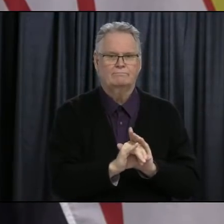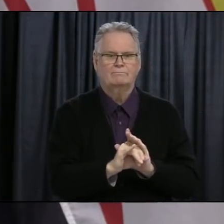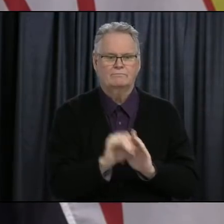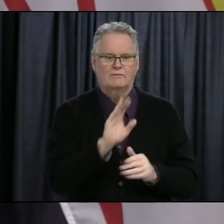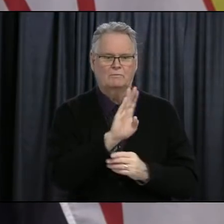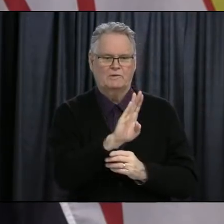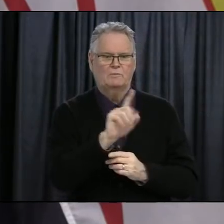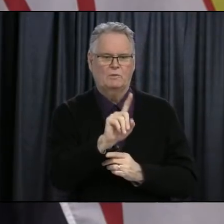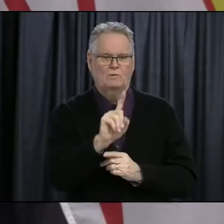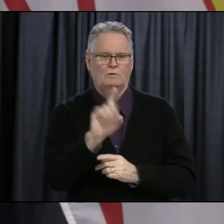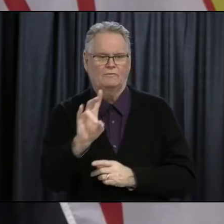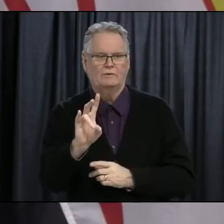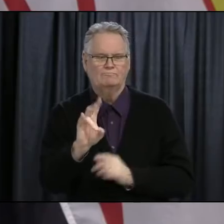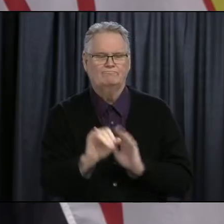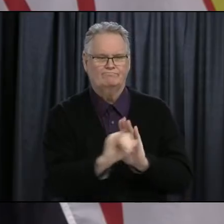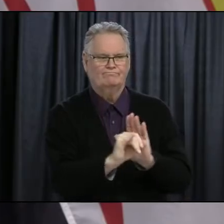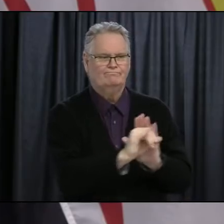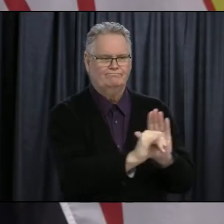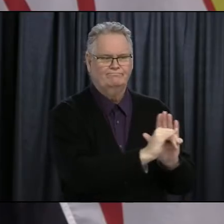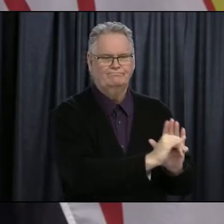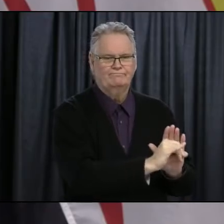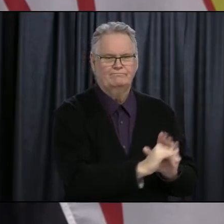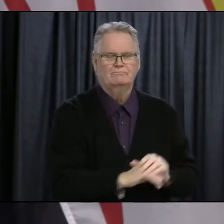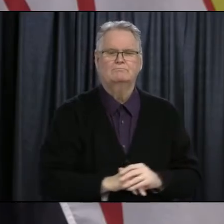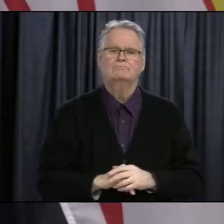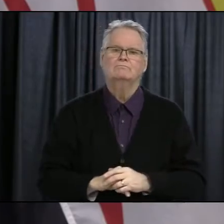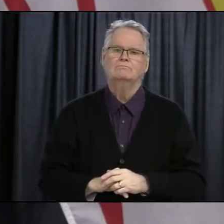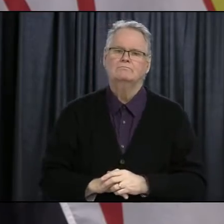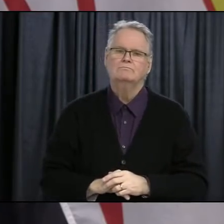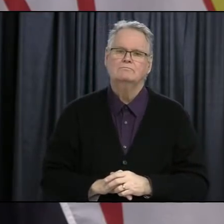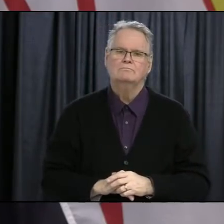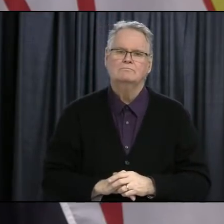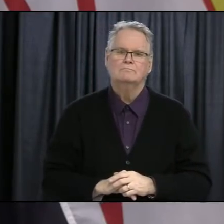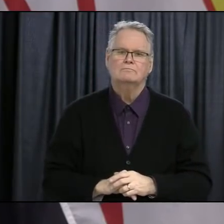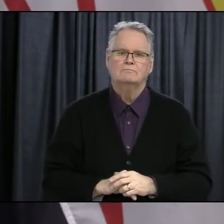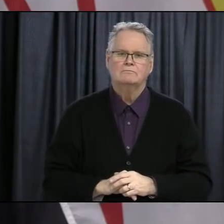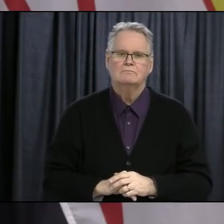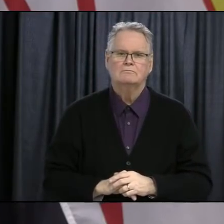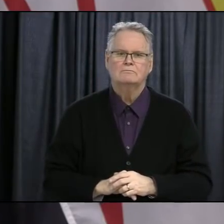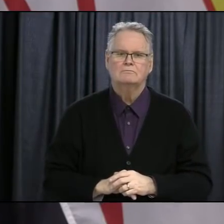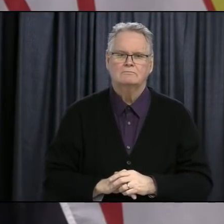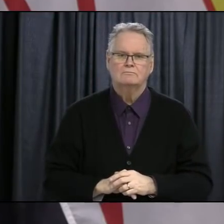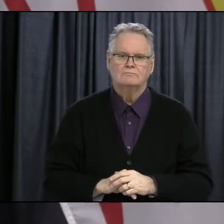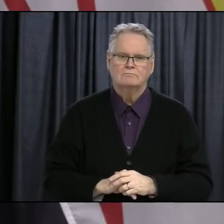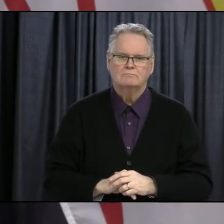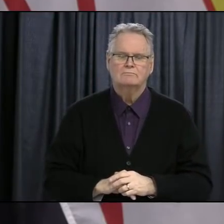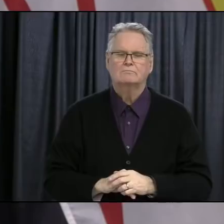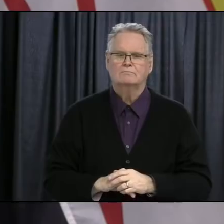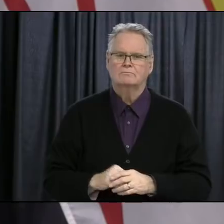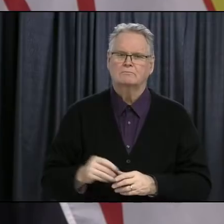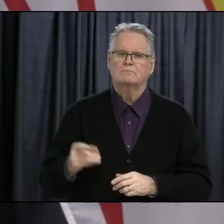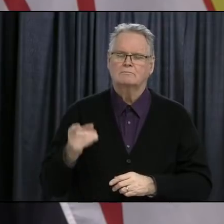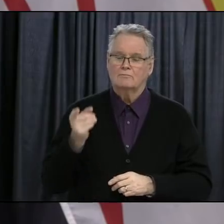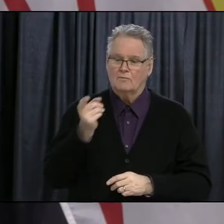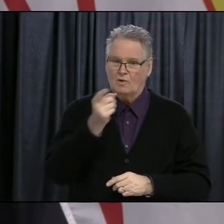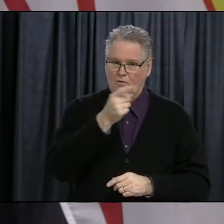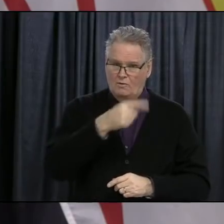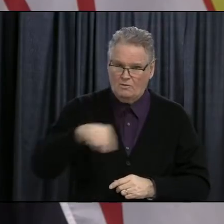sample is getting tested, obviously, at this point. Previously, pretty much all our samples were getting sent up as they were travel-related, but